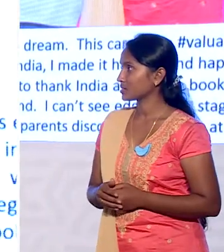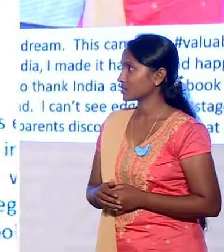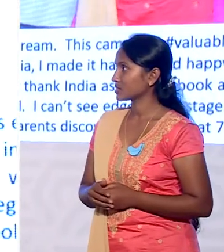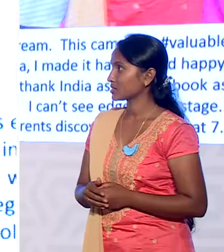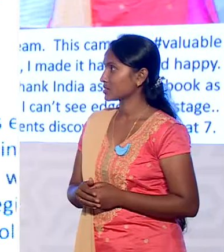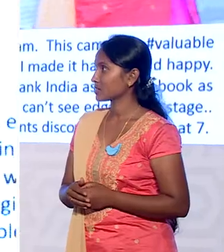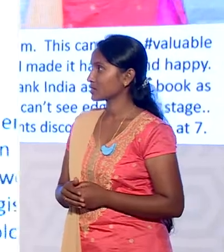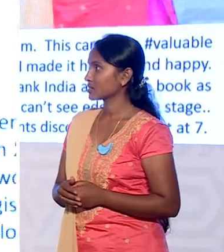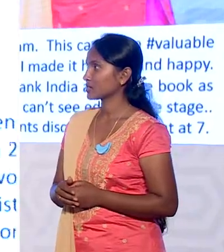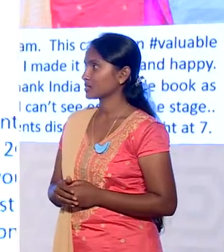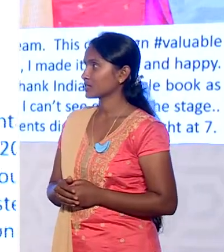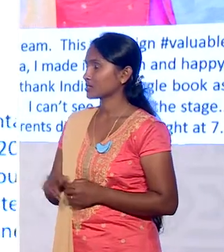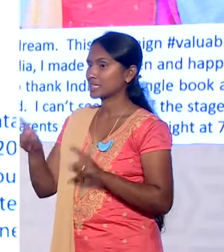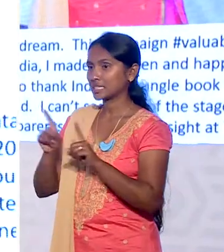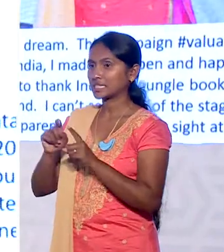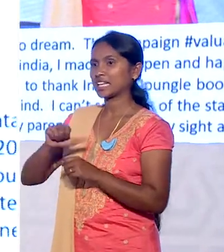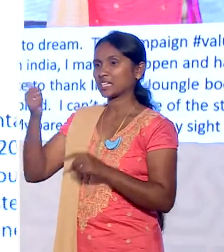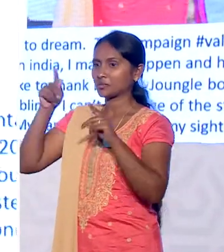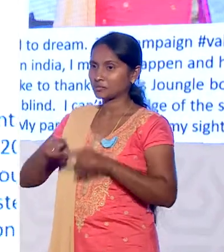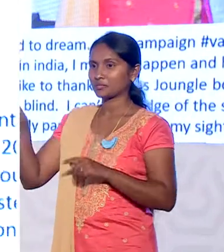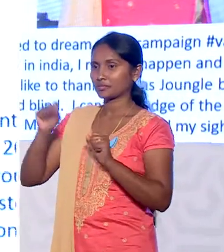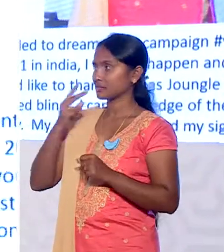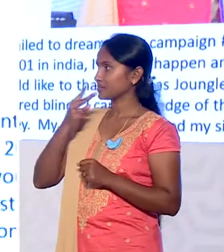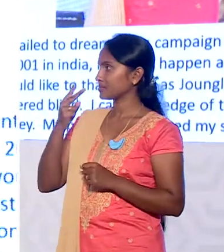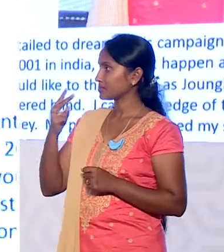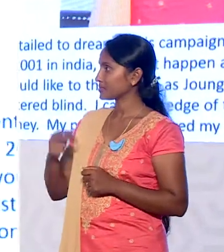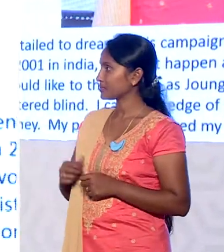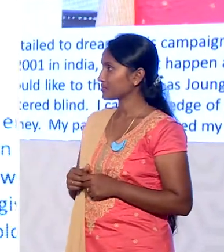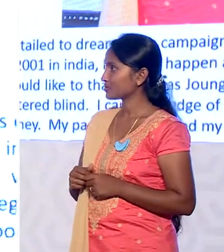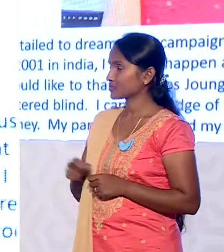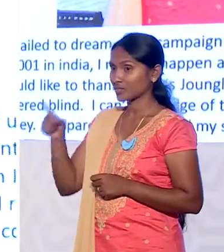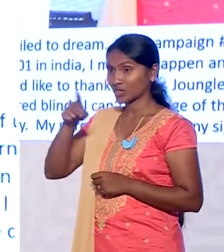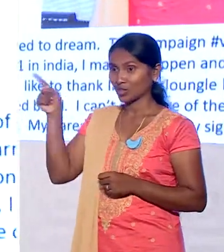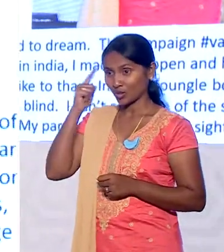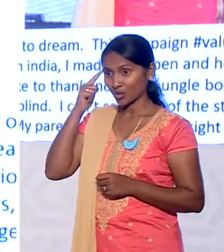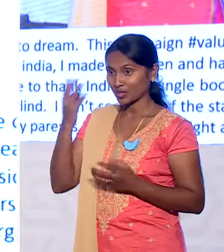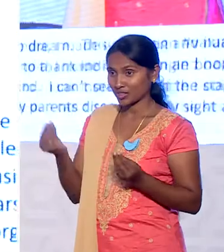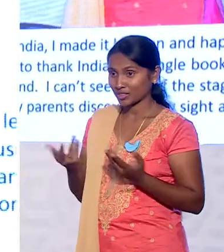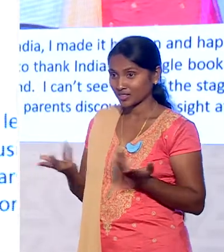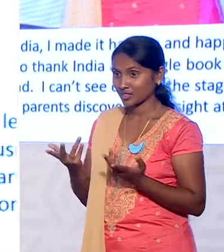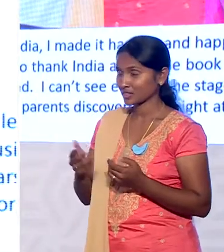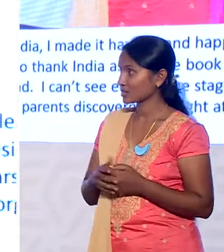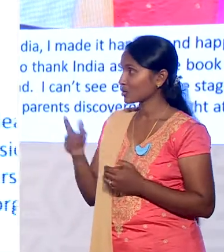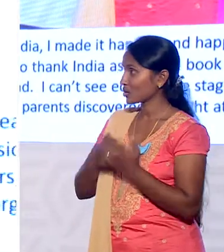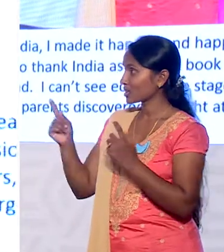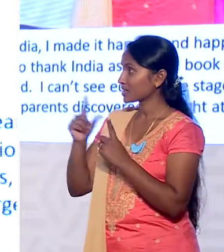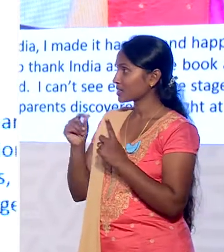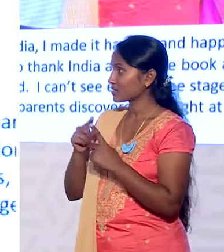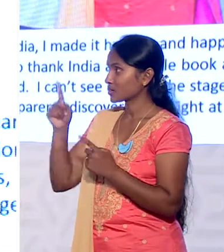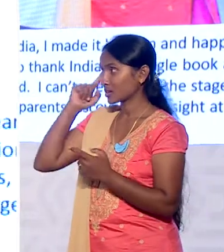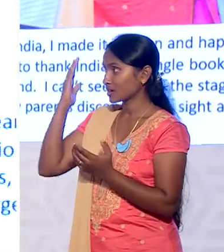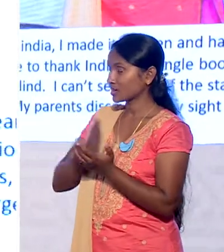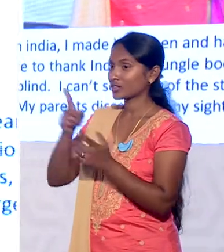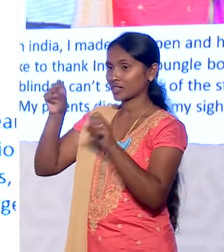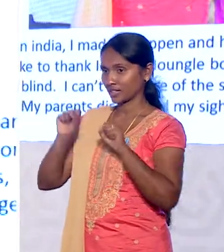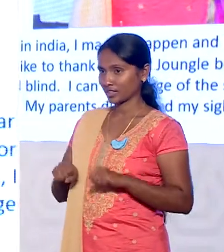thought I could see like any other kid with glasses. And you know something? It's amazing what you can do if you believe you